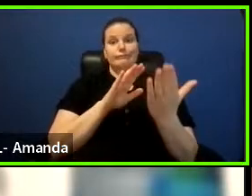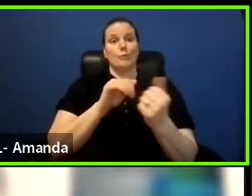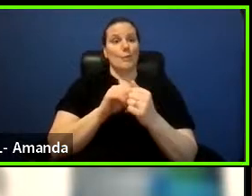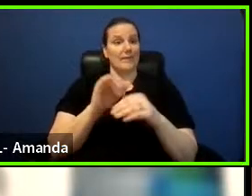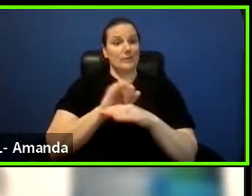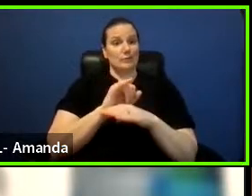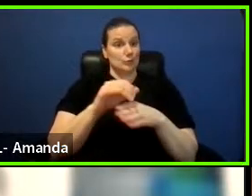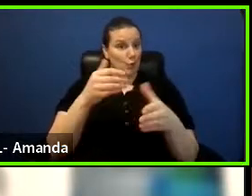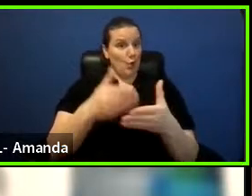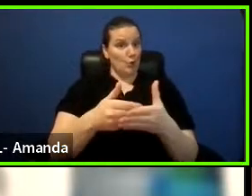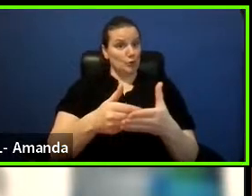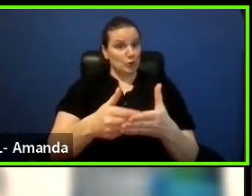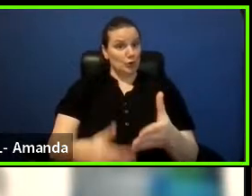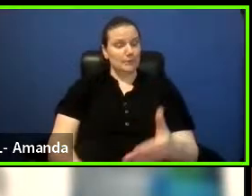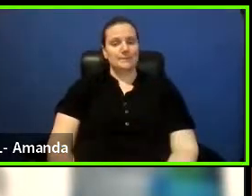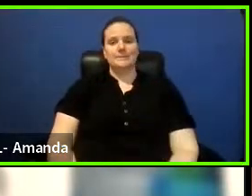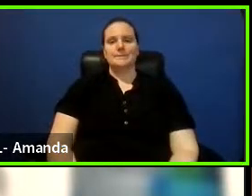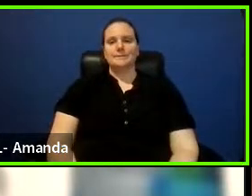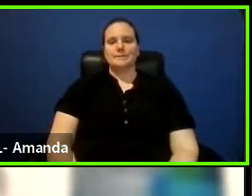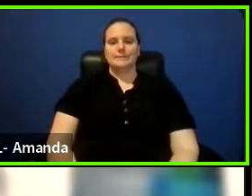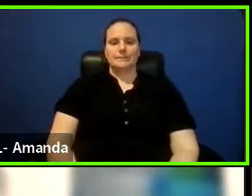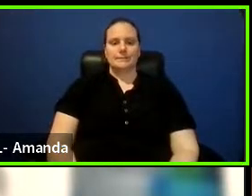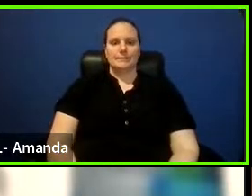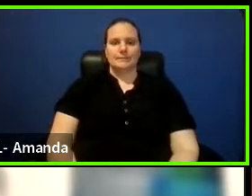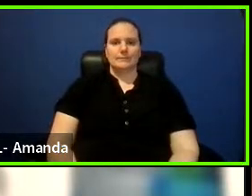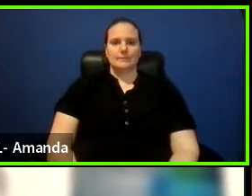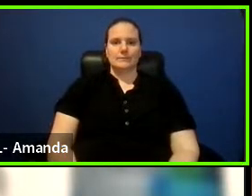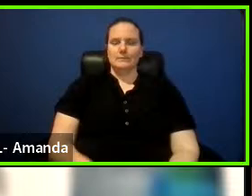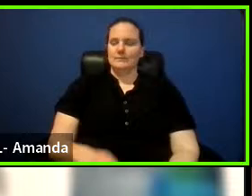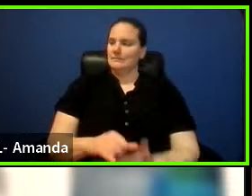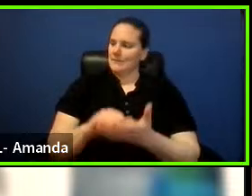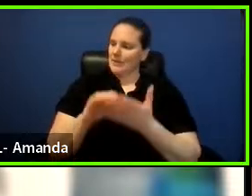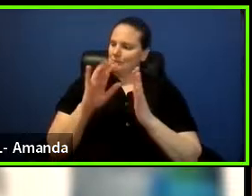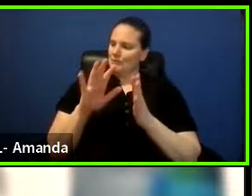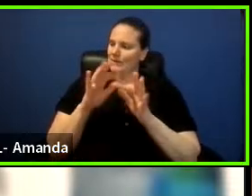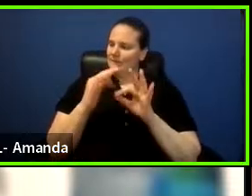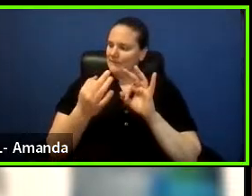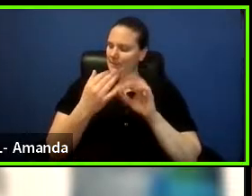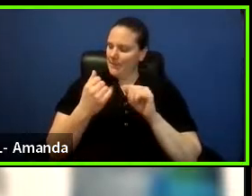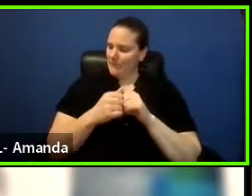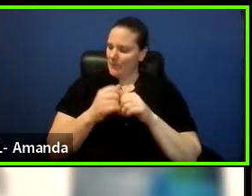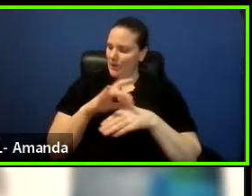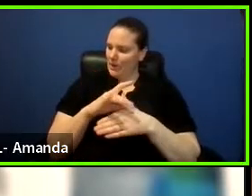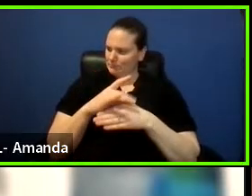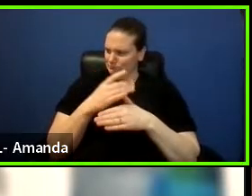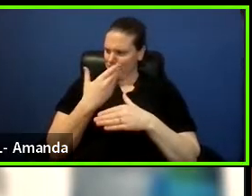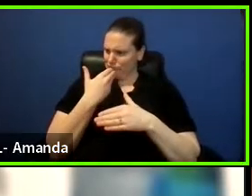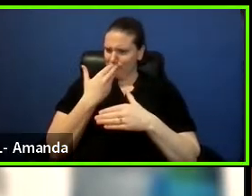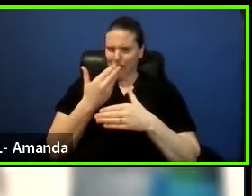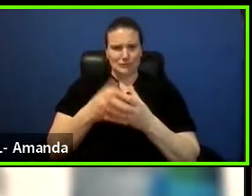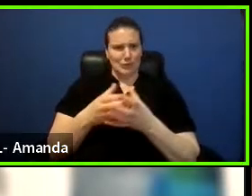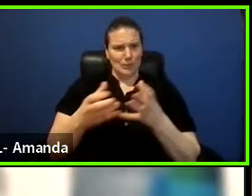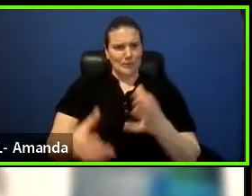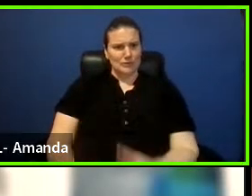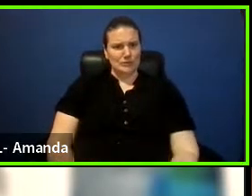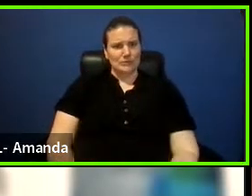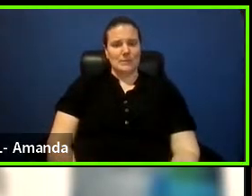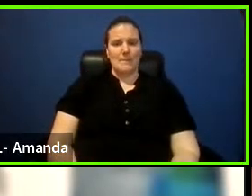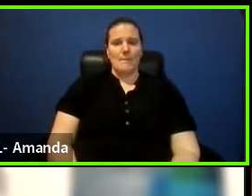bit closer. That's great feedback for content. Thank you so much.